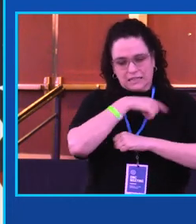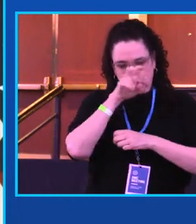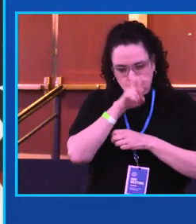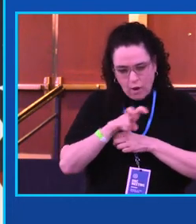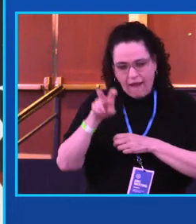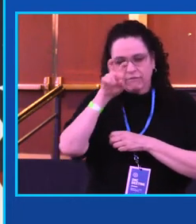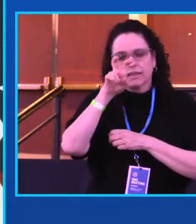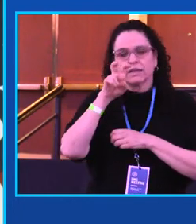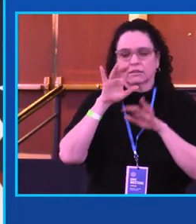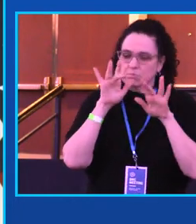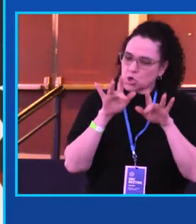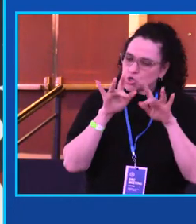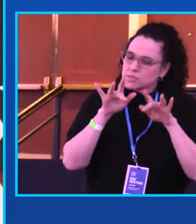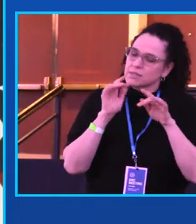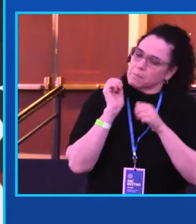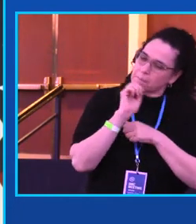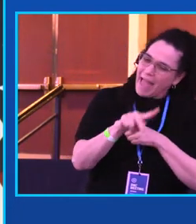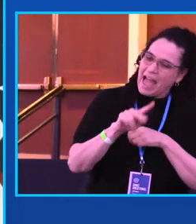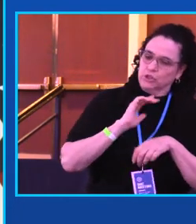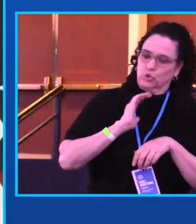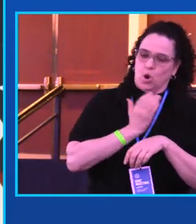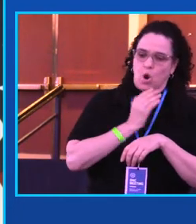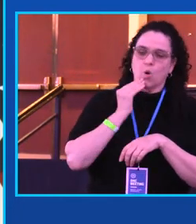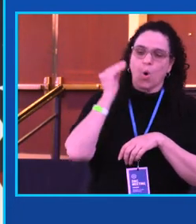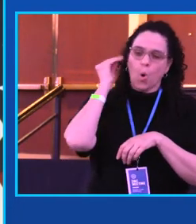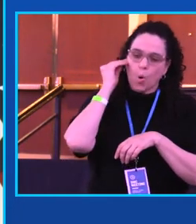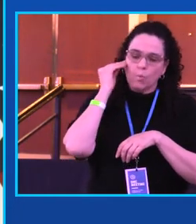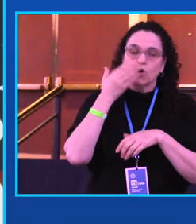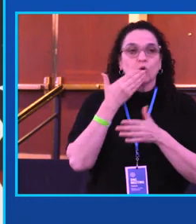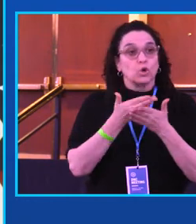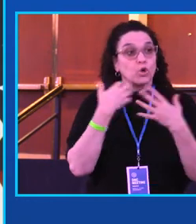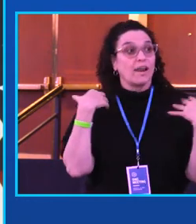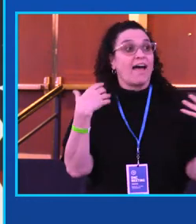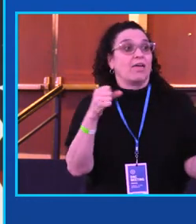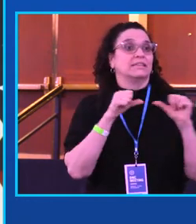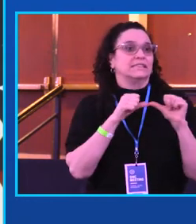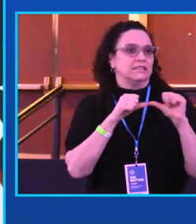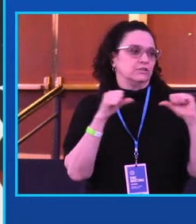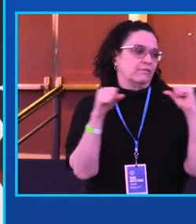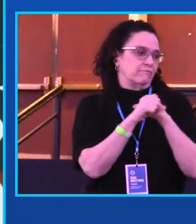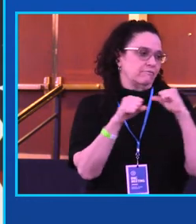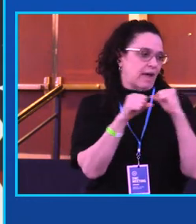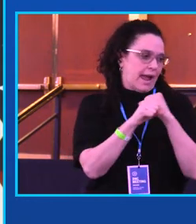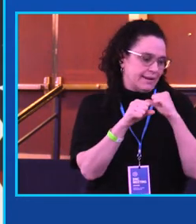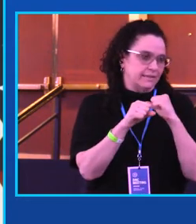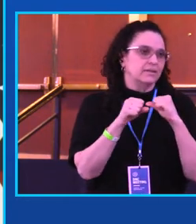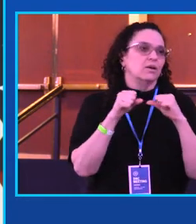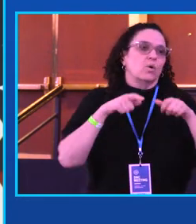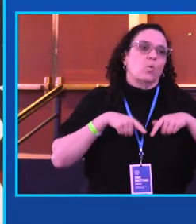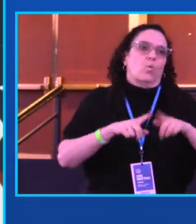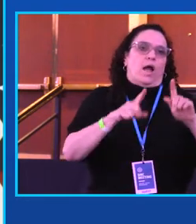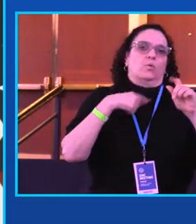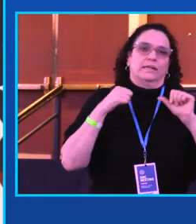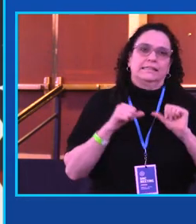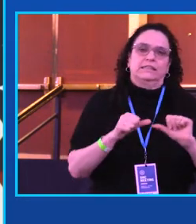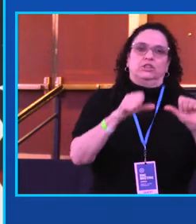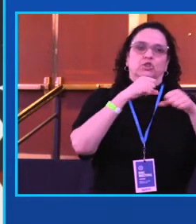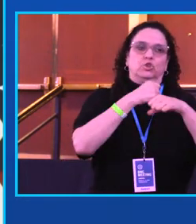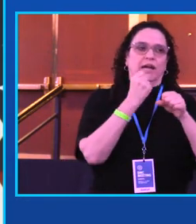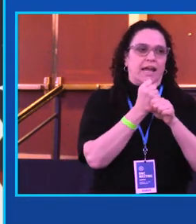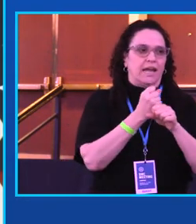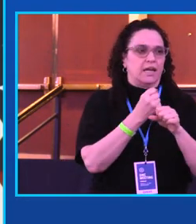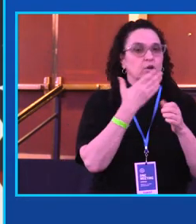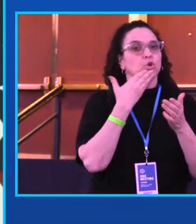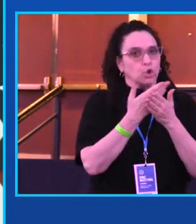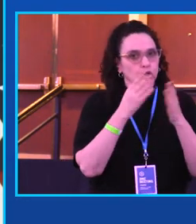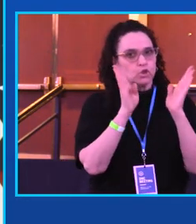respective homes and good health to continue to fight the fight as we continue to create good